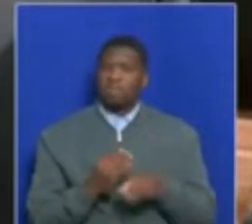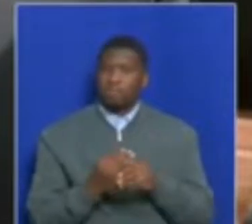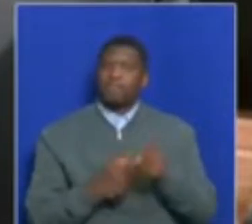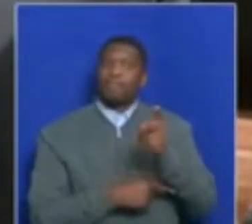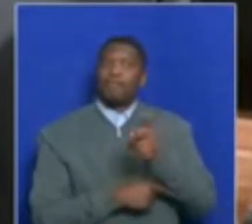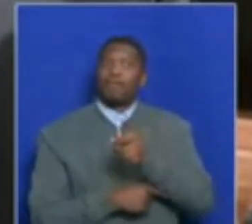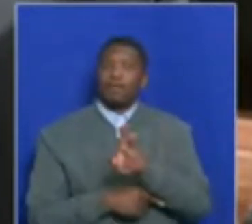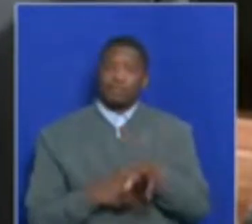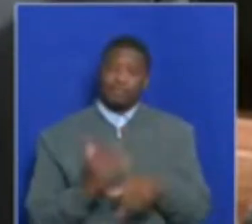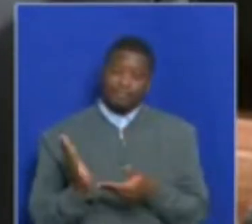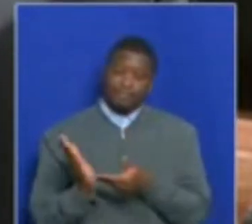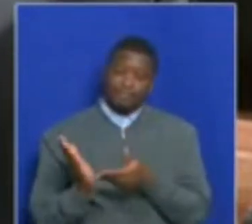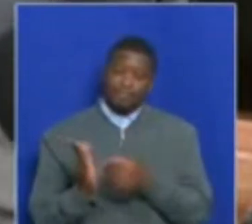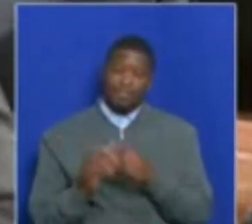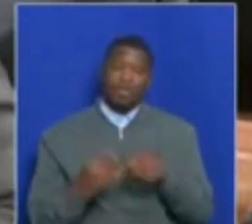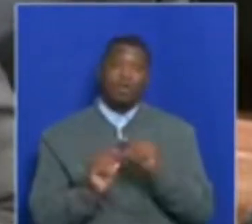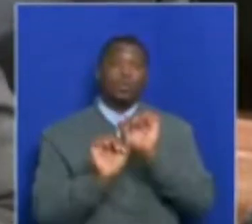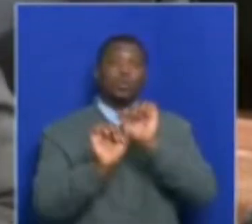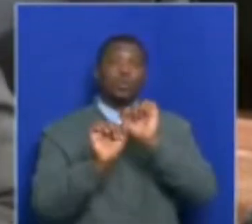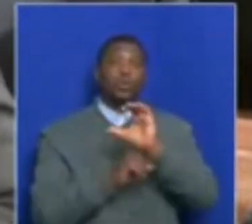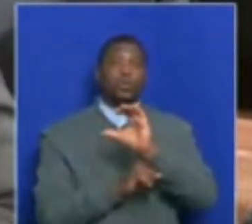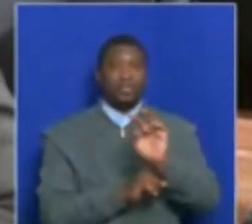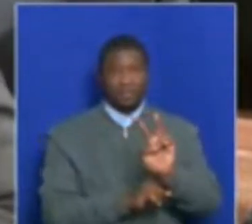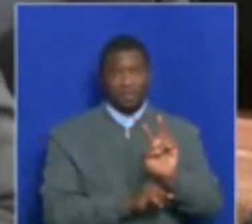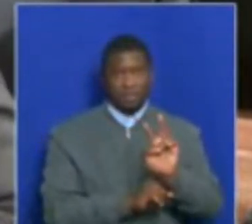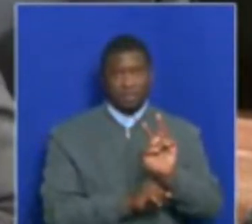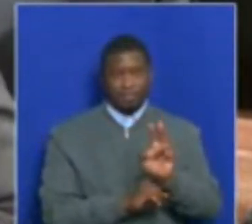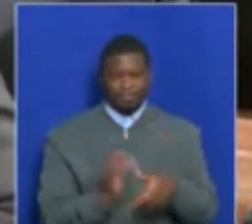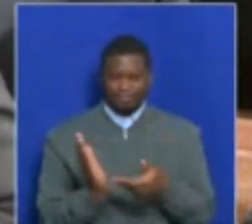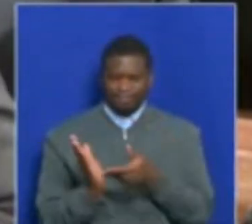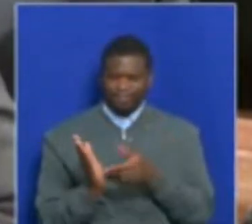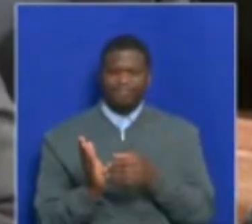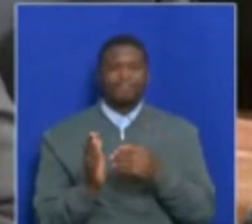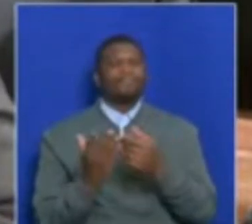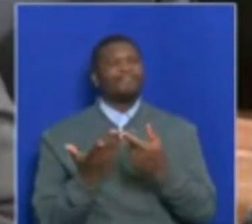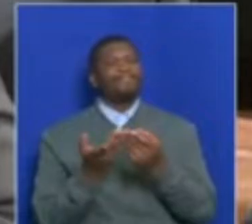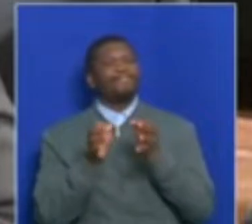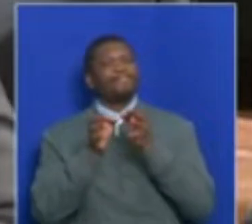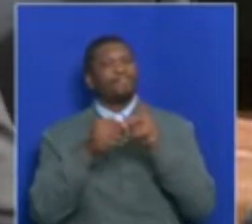speak briefly about your history in IPID and